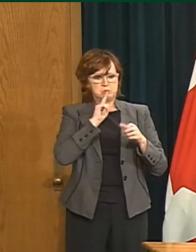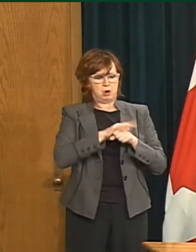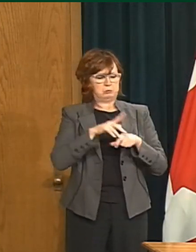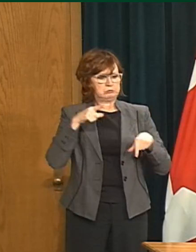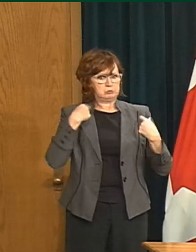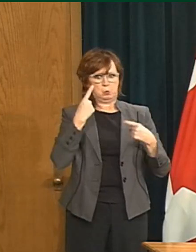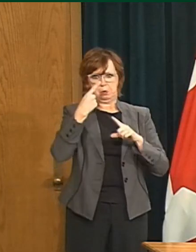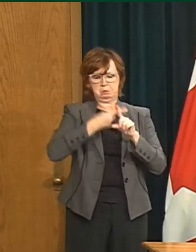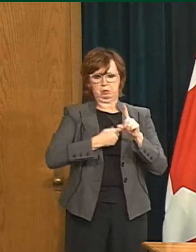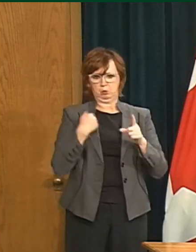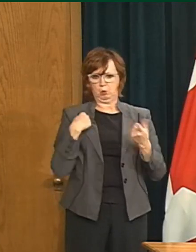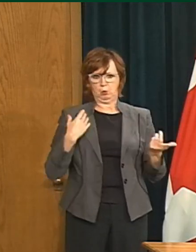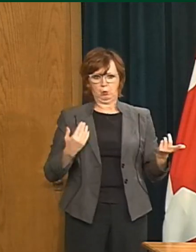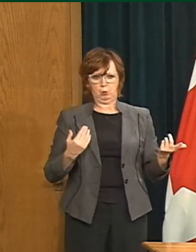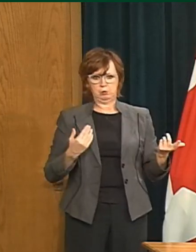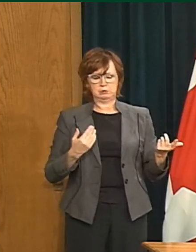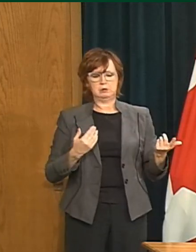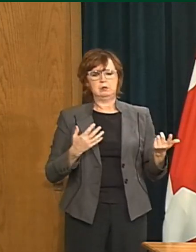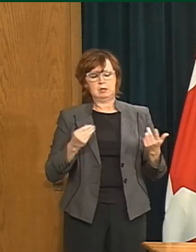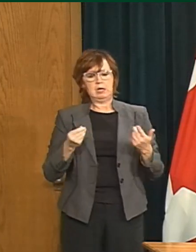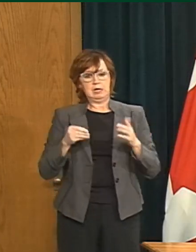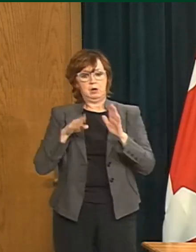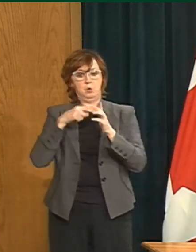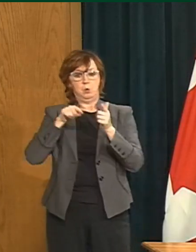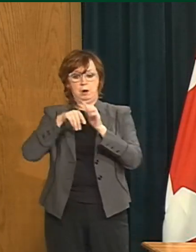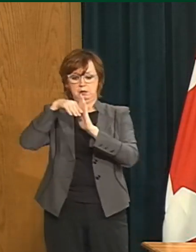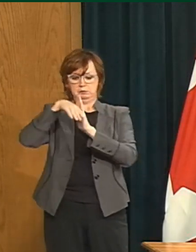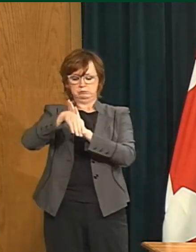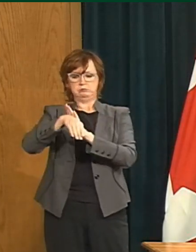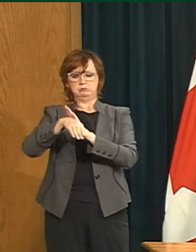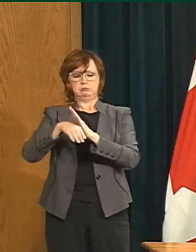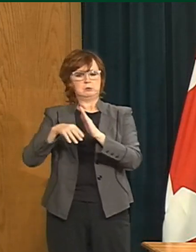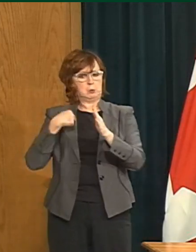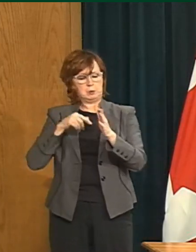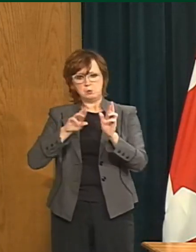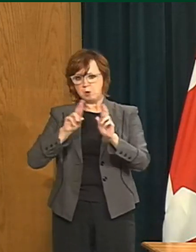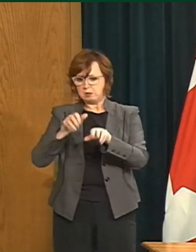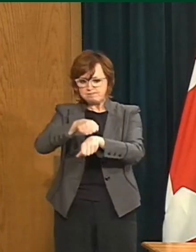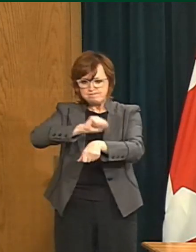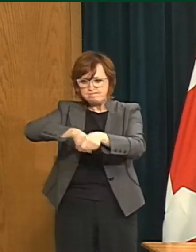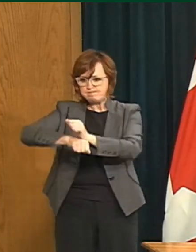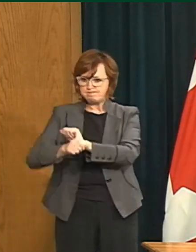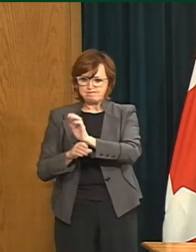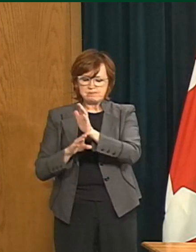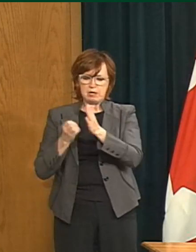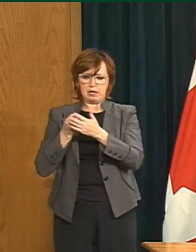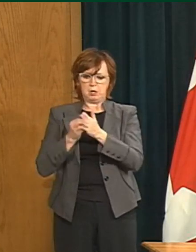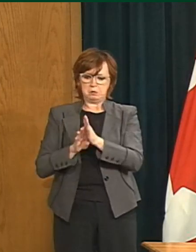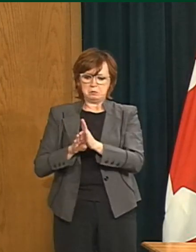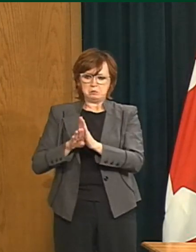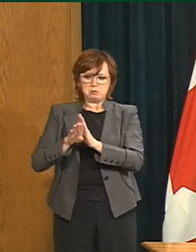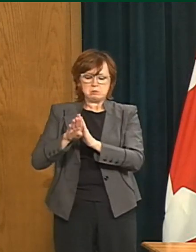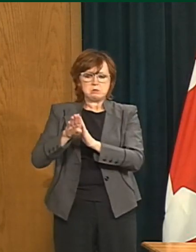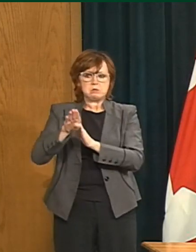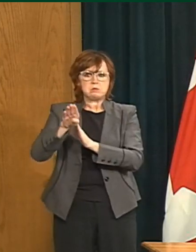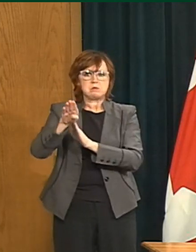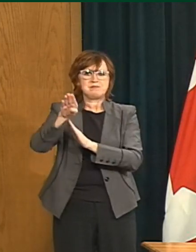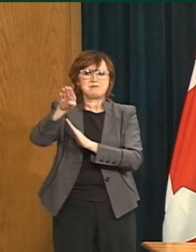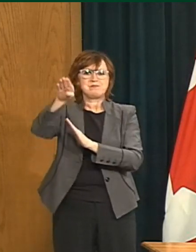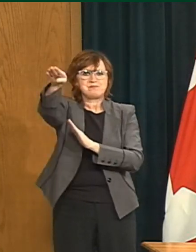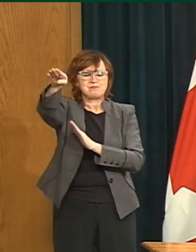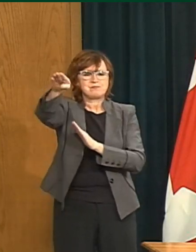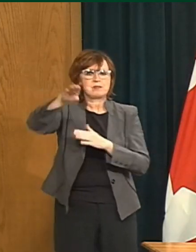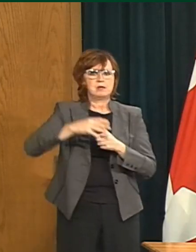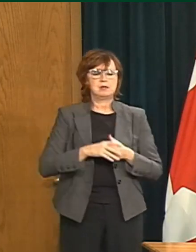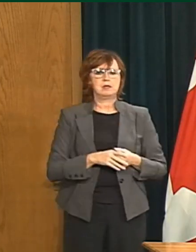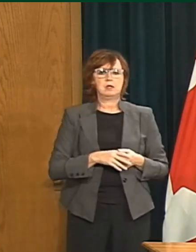rebuild our economy and ultimately have an economic recovery here in the province. And we're focusing on all three of those items actively right now, and we'll continue